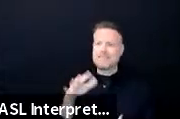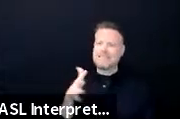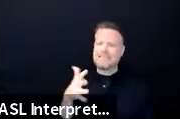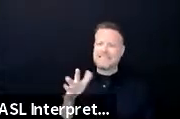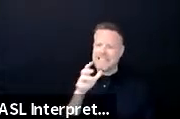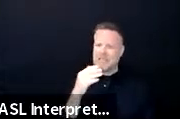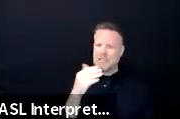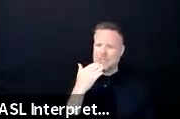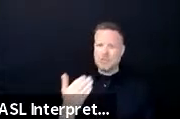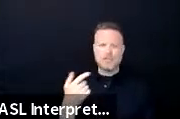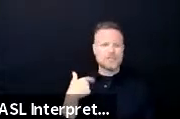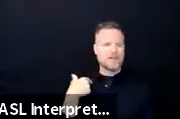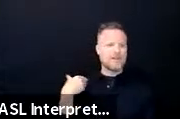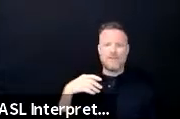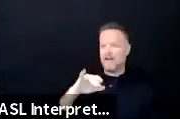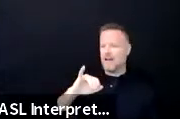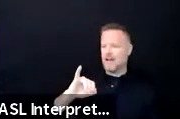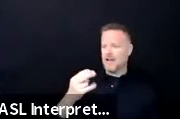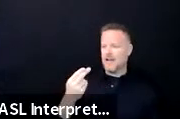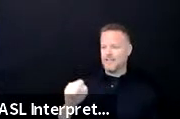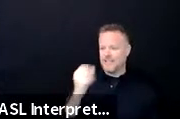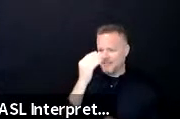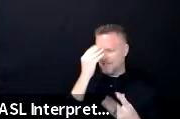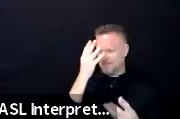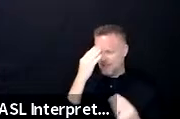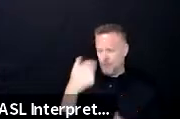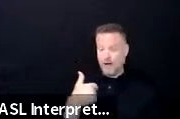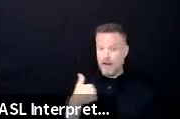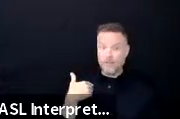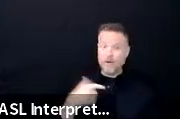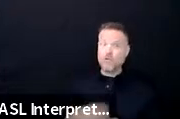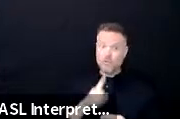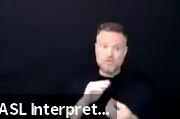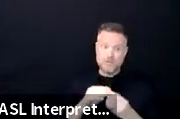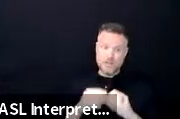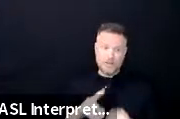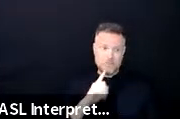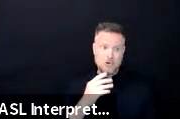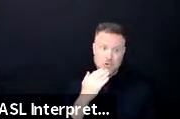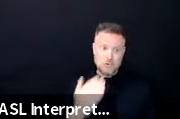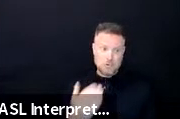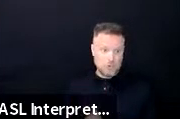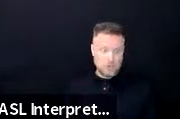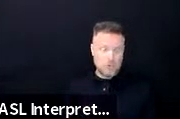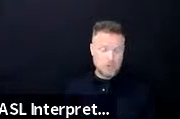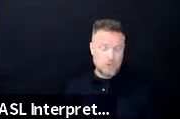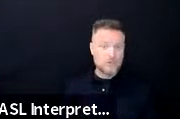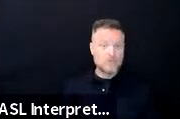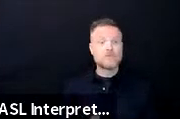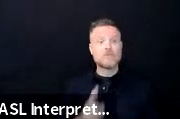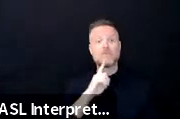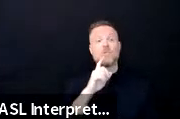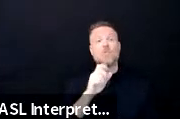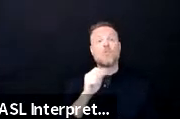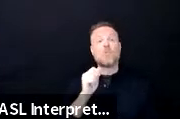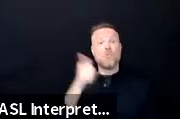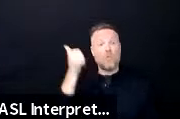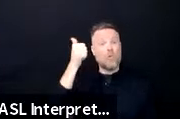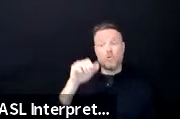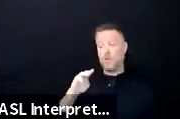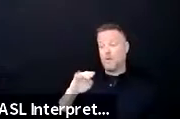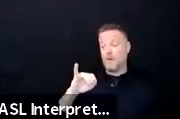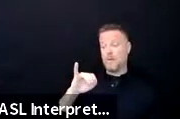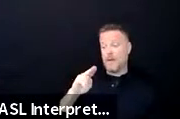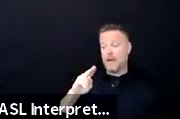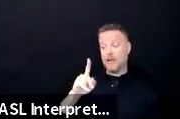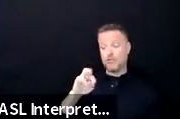have the IHS data, but it actually is very good. And so for older racial and ethnic minorities, things are